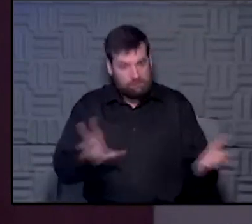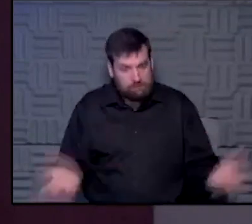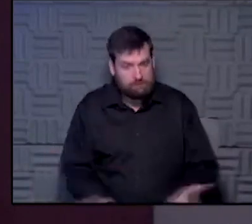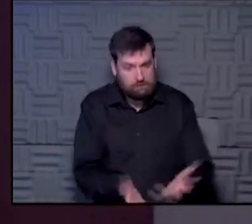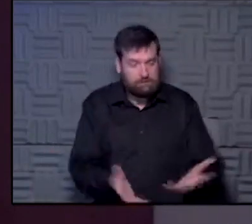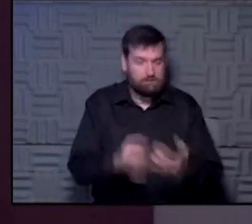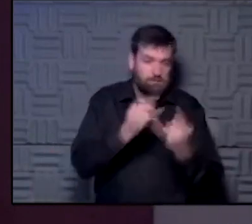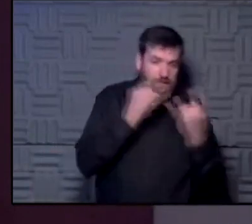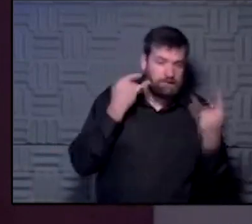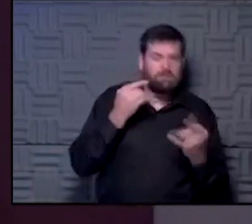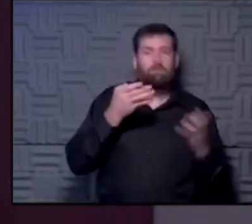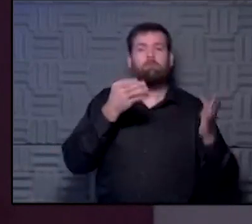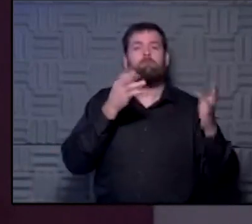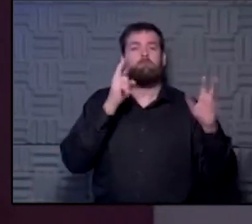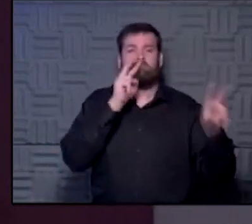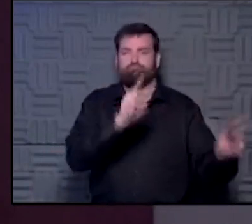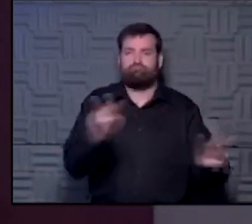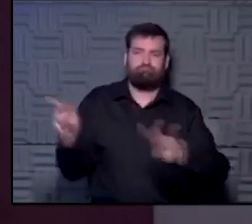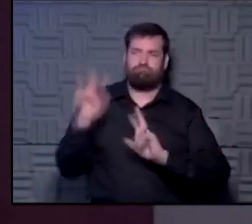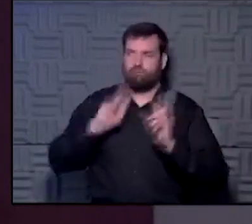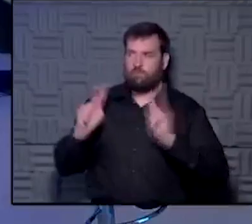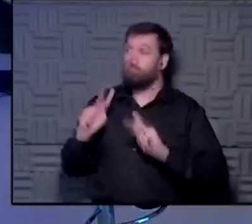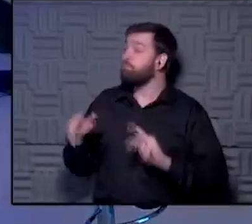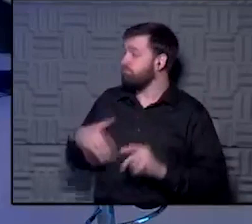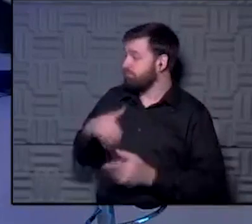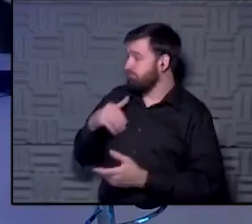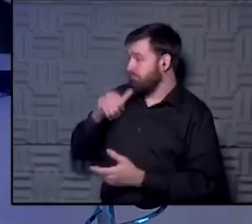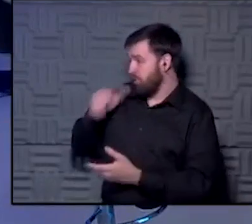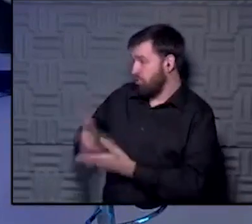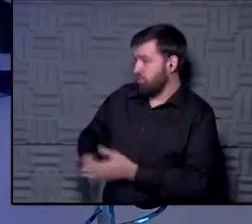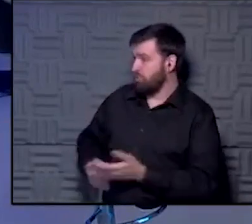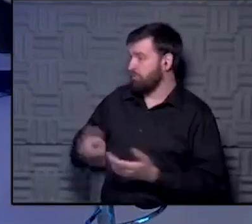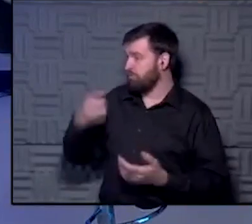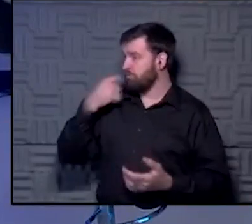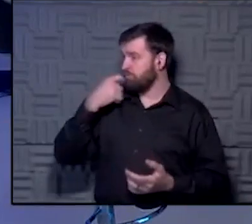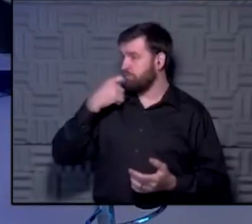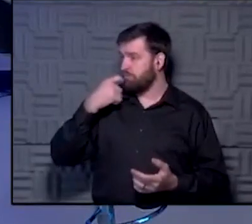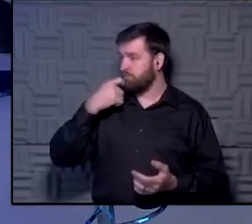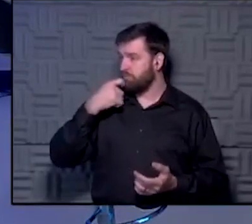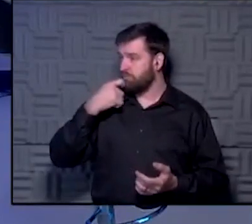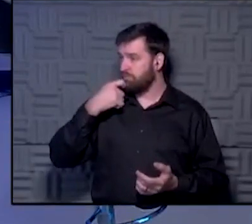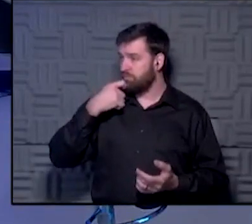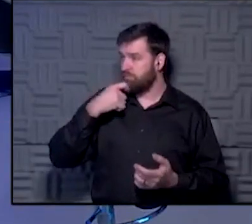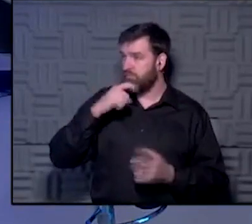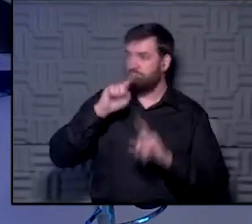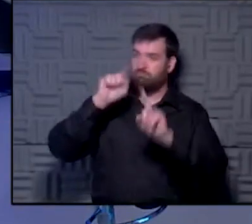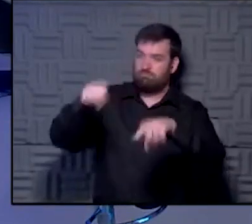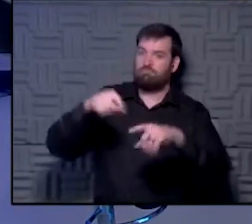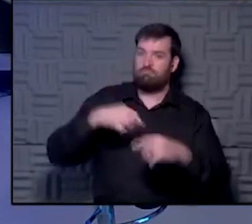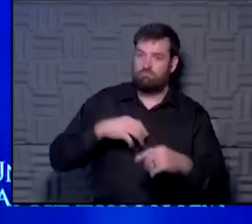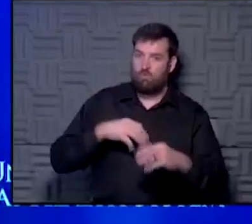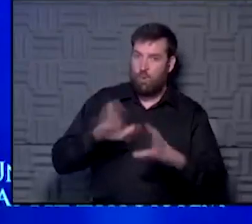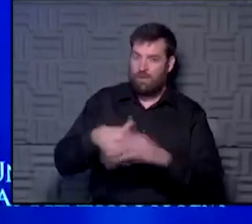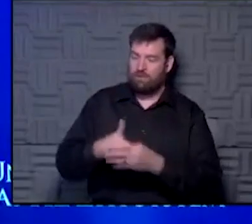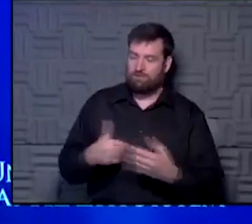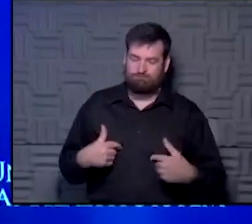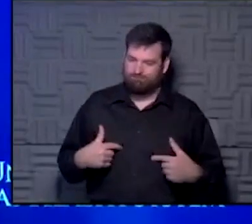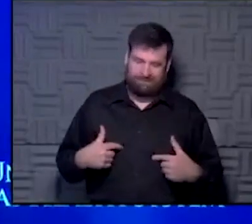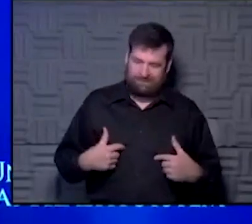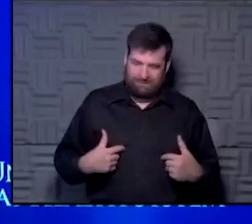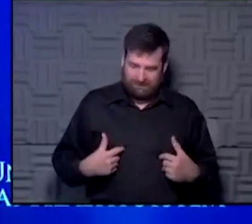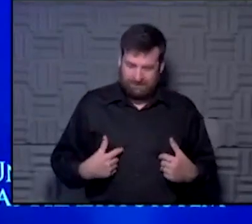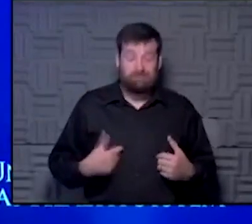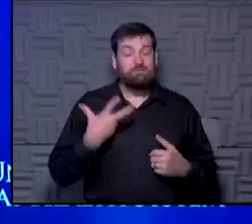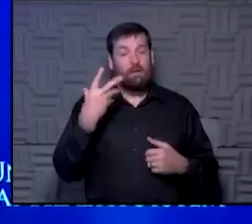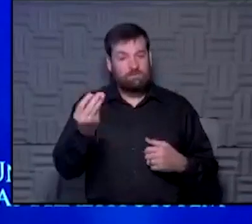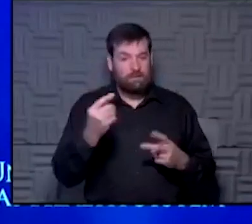and to pay attention to the people around them. My daughter actually went to a wedding, to my chagrin. It was